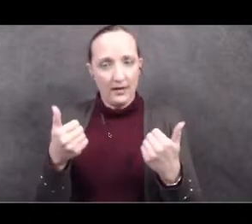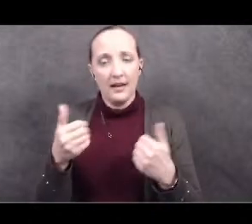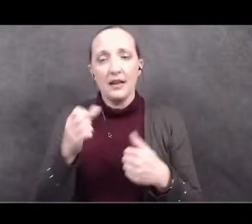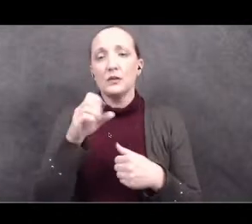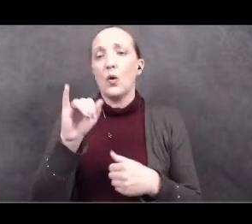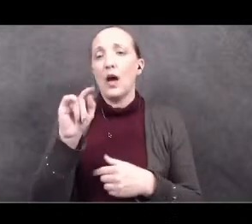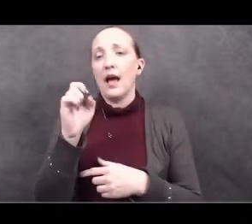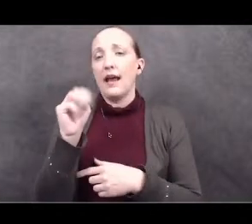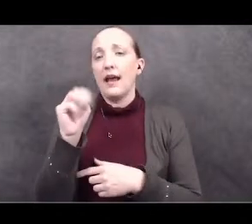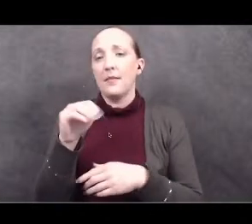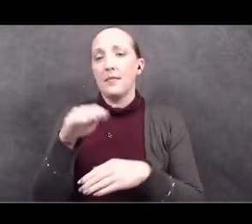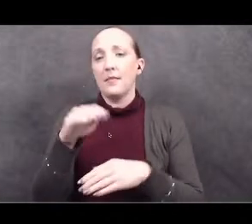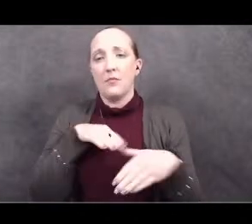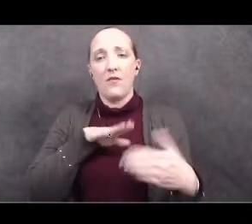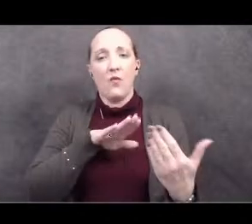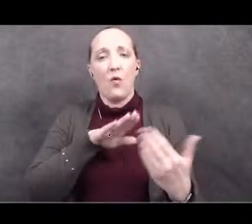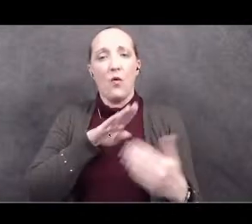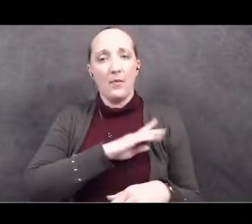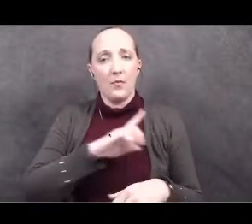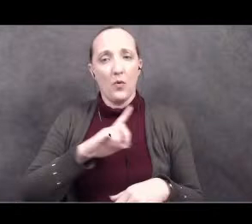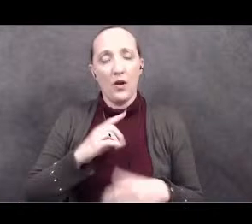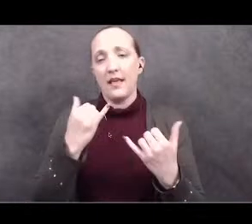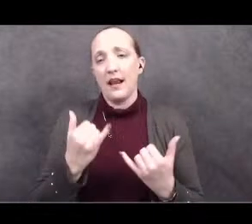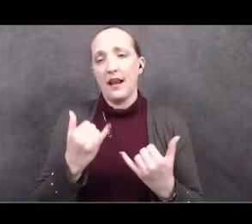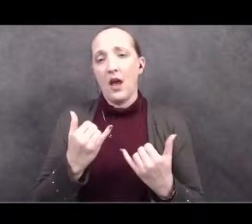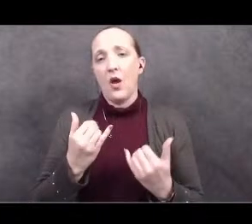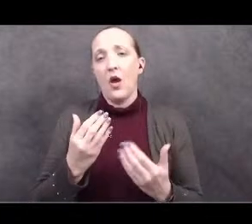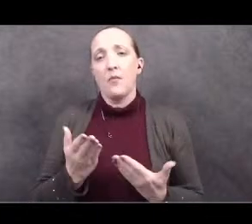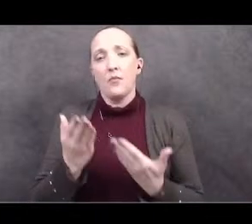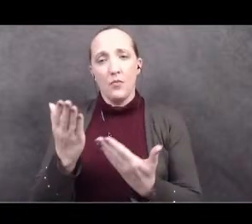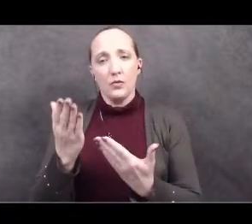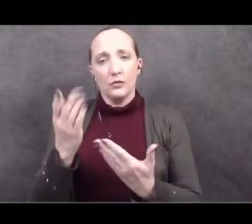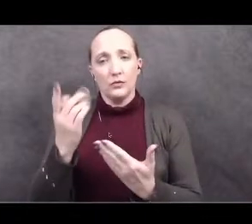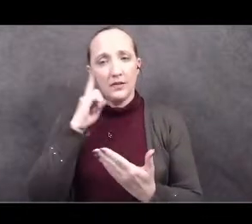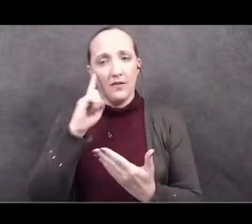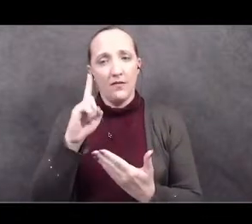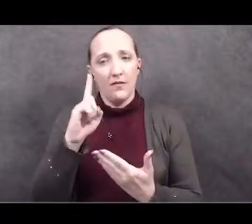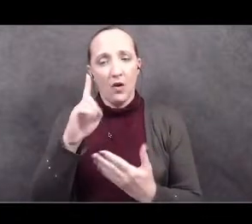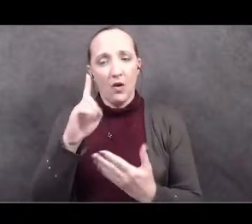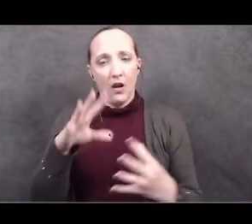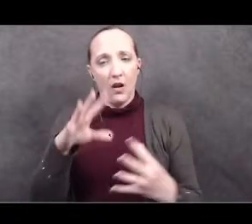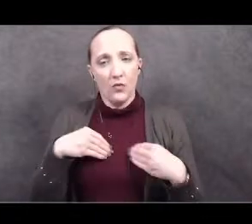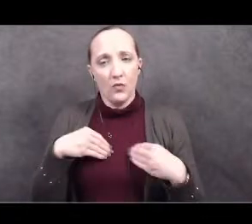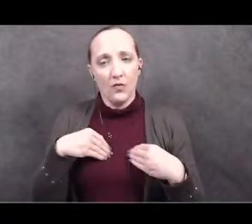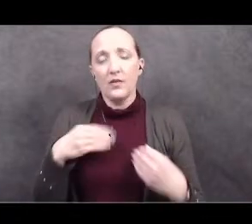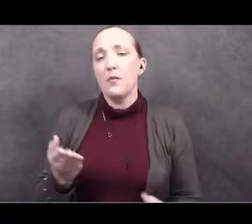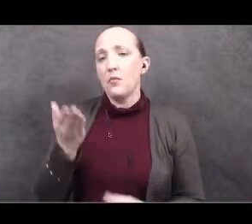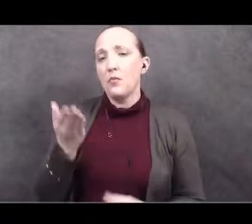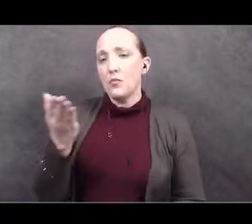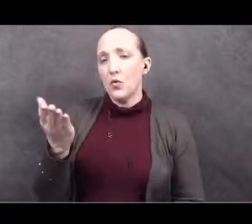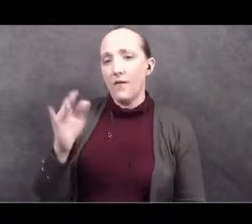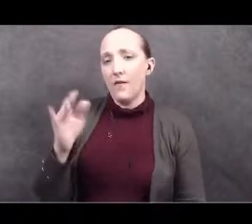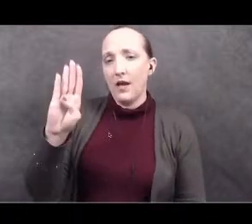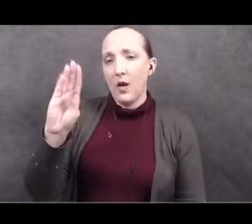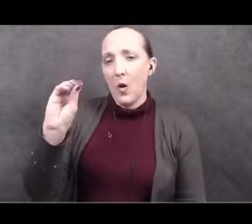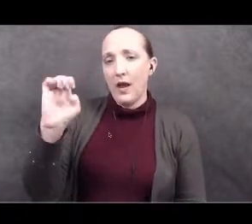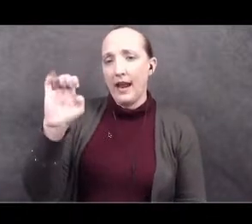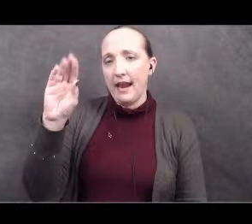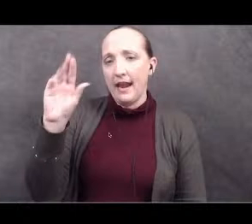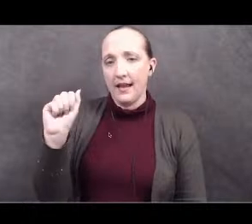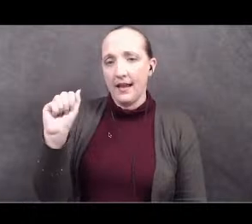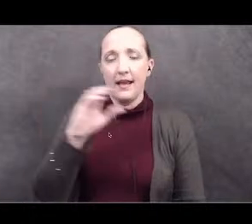board and at this time I will ask for a motion for approval so move throwing second that is RO fent